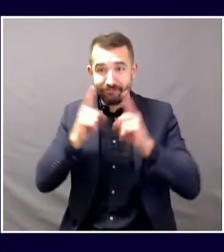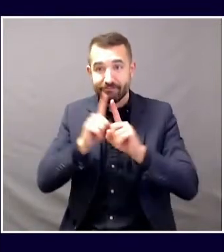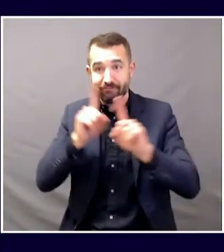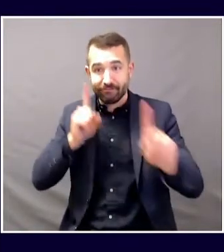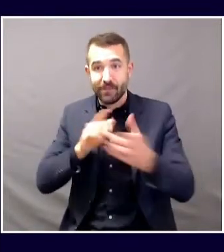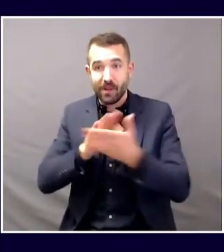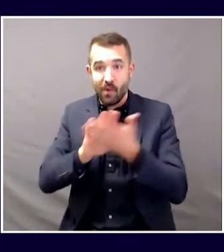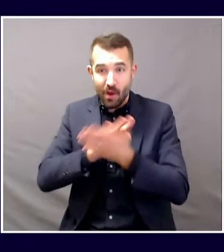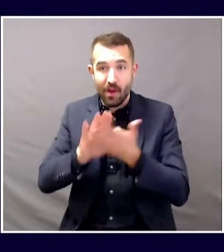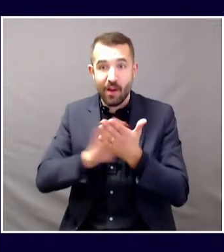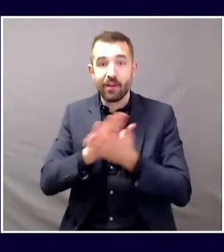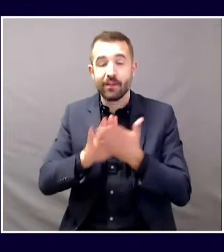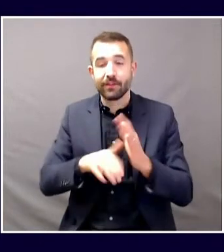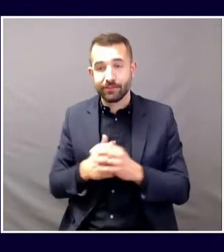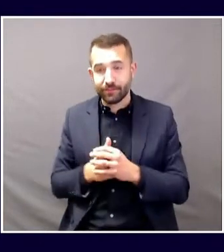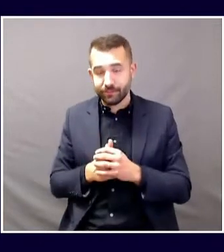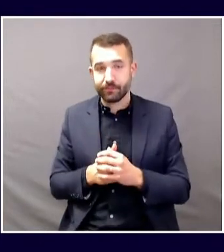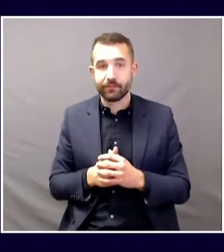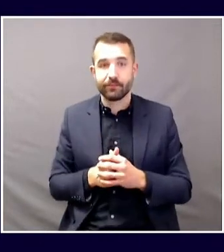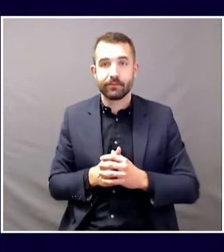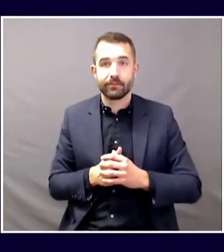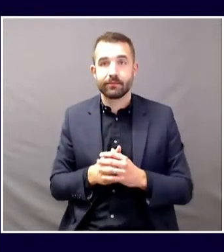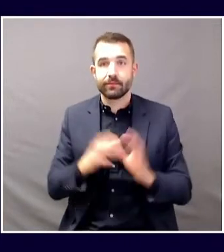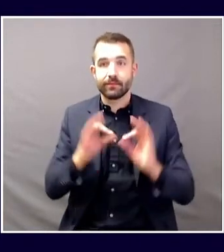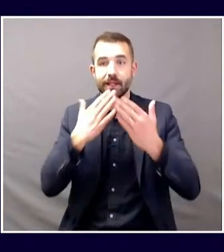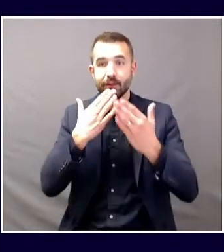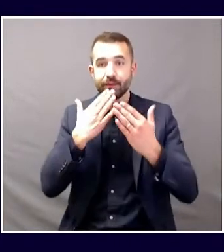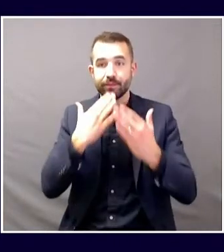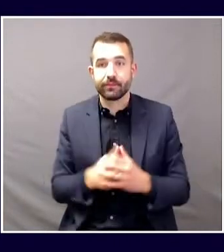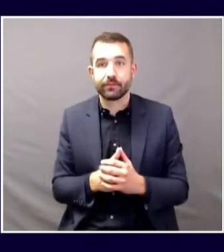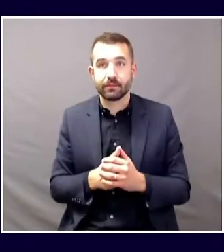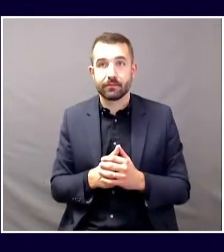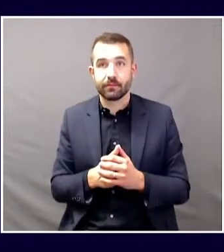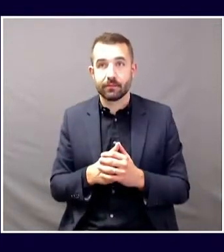Thank you. Rachel Mann, are you back? Are you on?